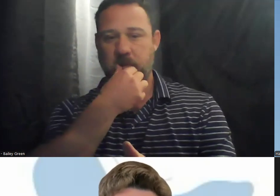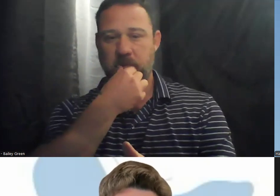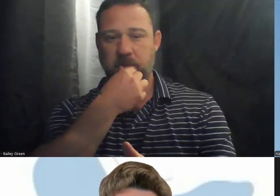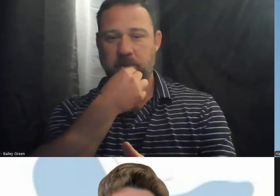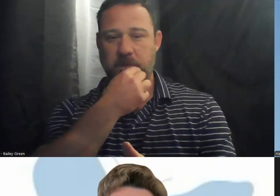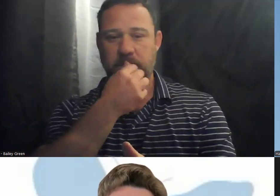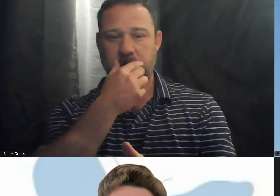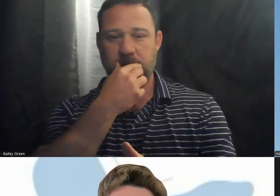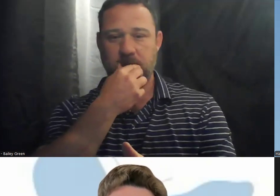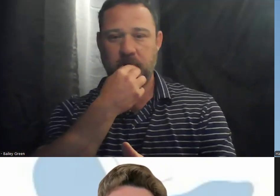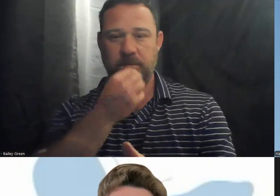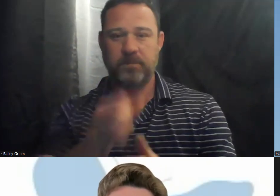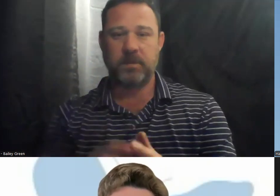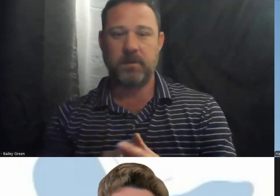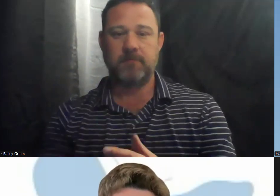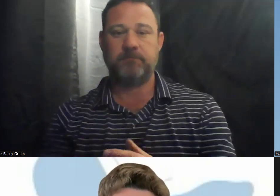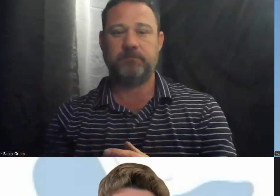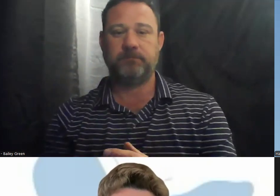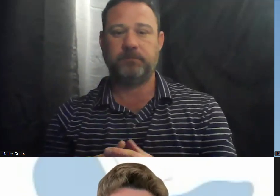Sagar.